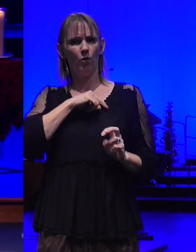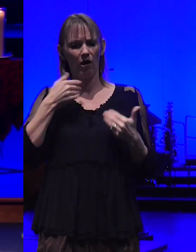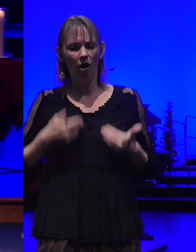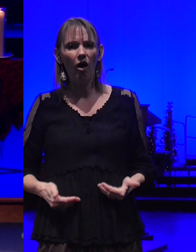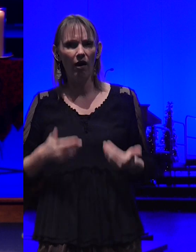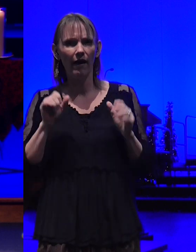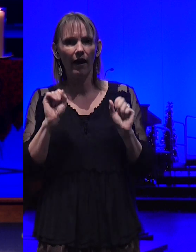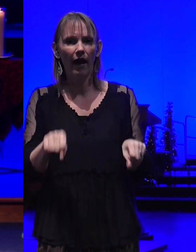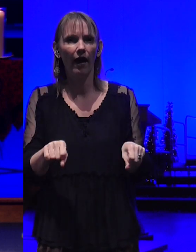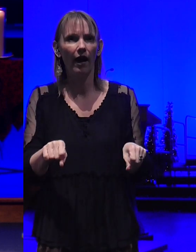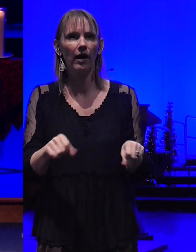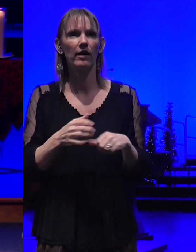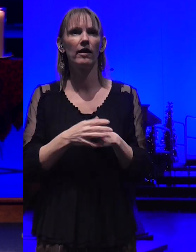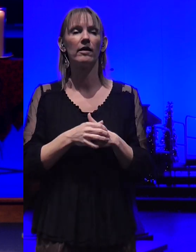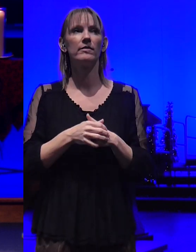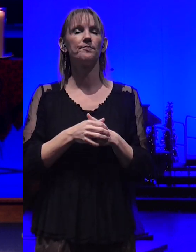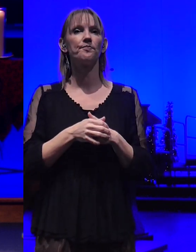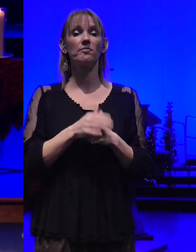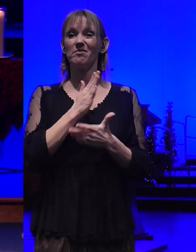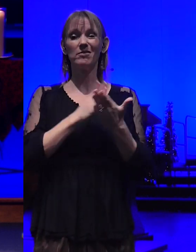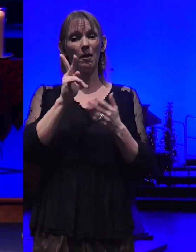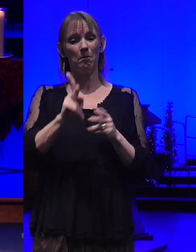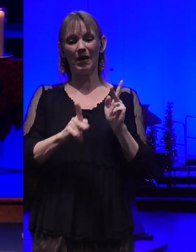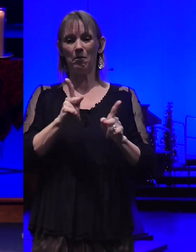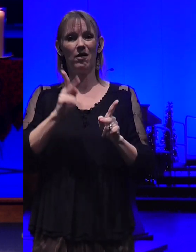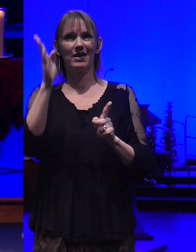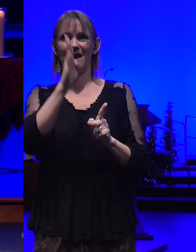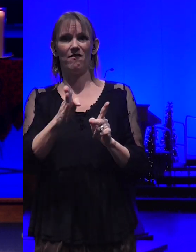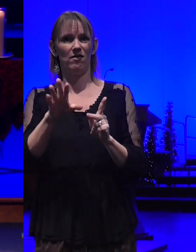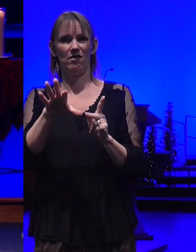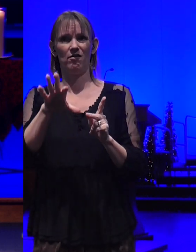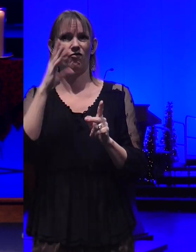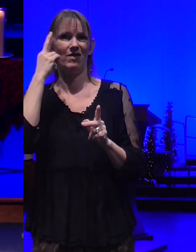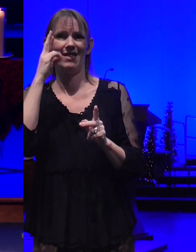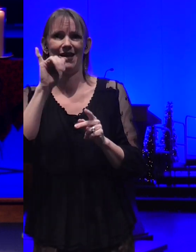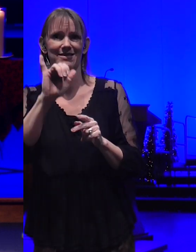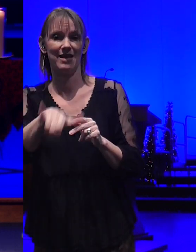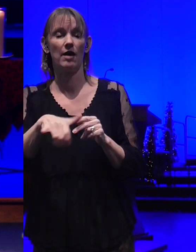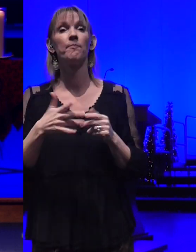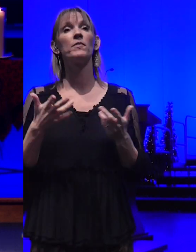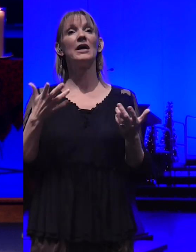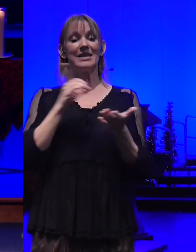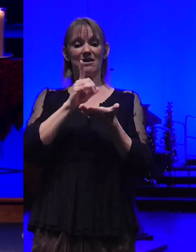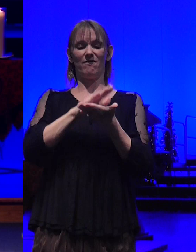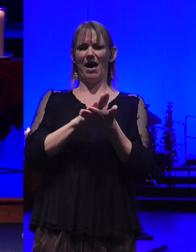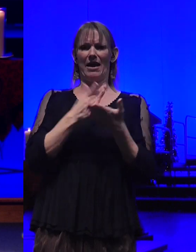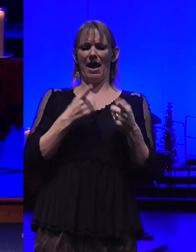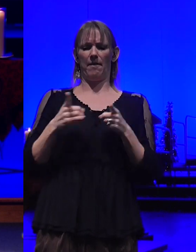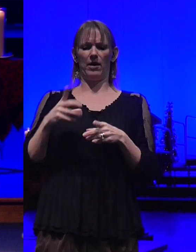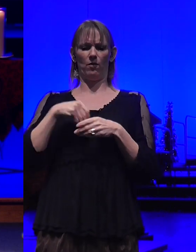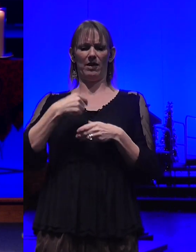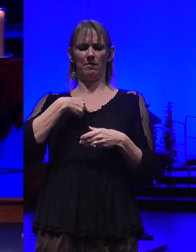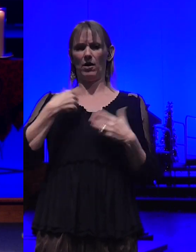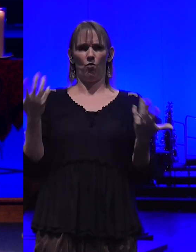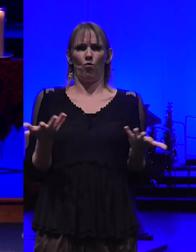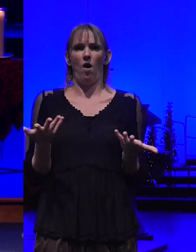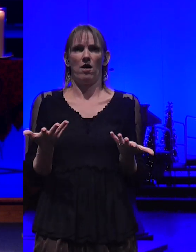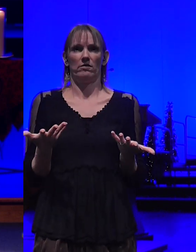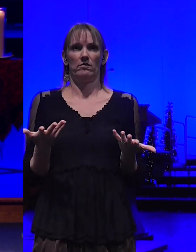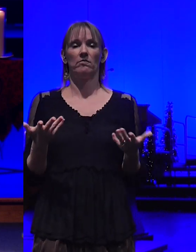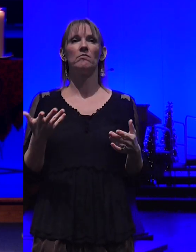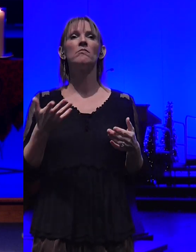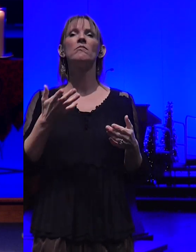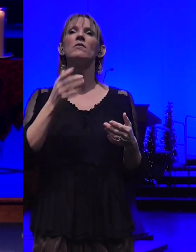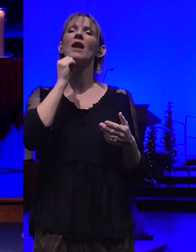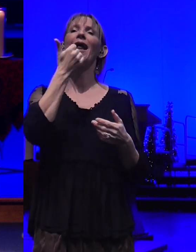And what is the divine up to in me? Now, I don't think we know it all at any one time. It's